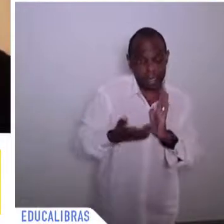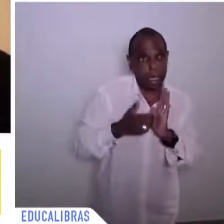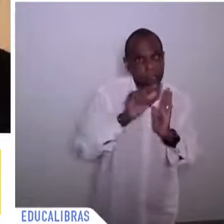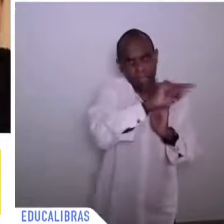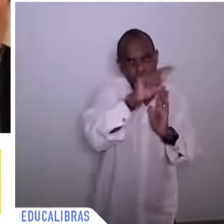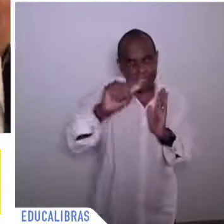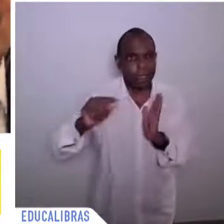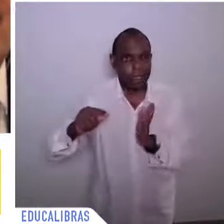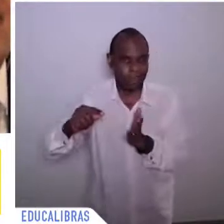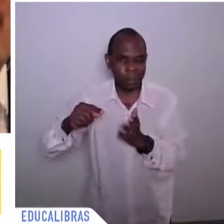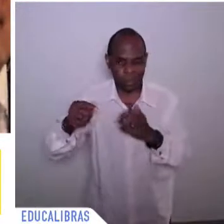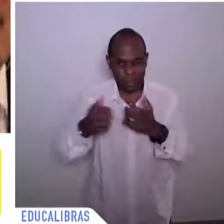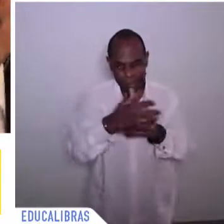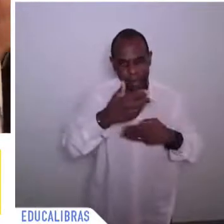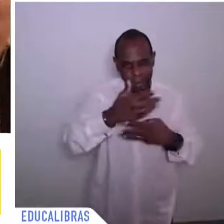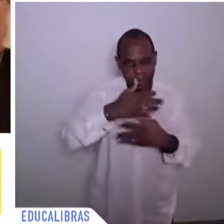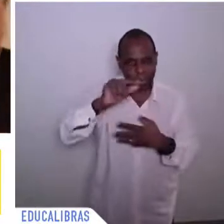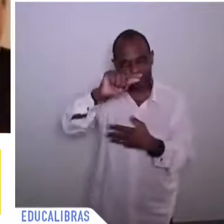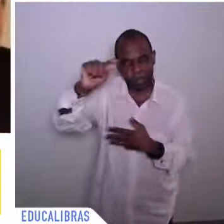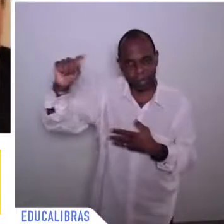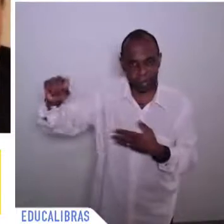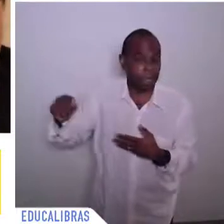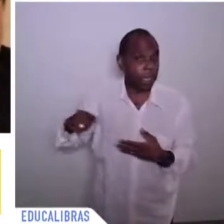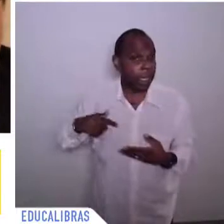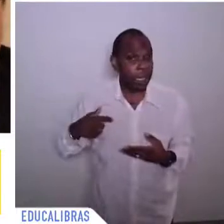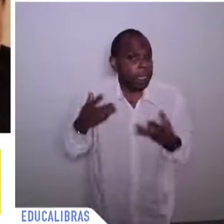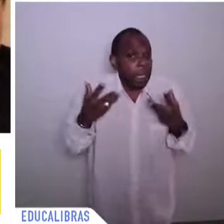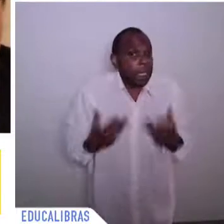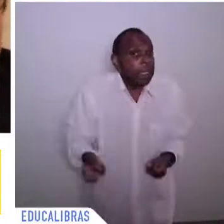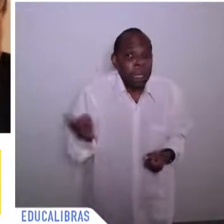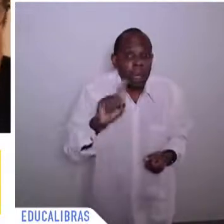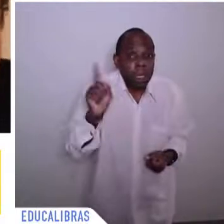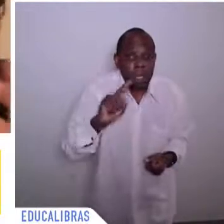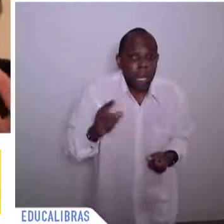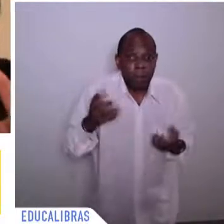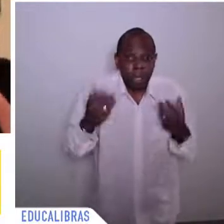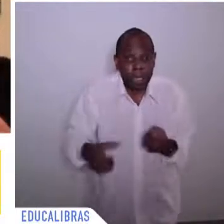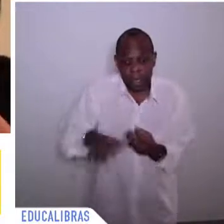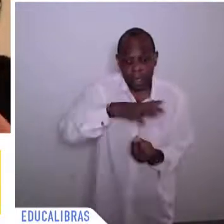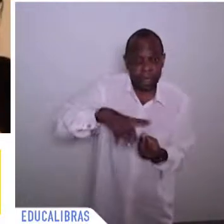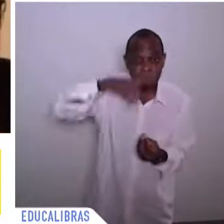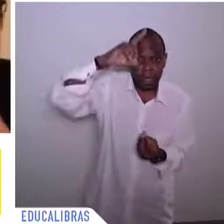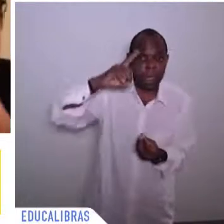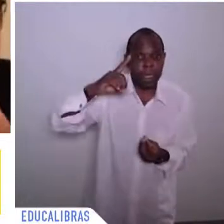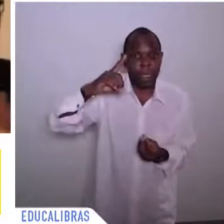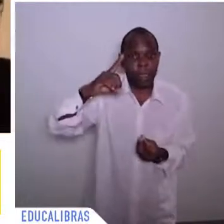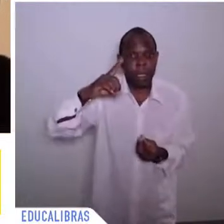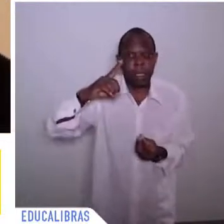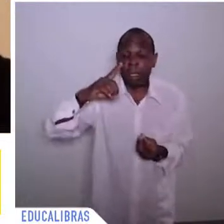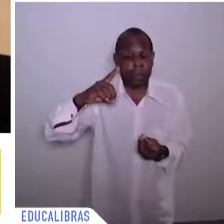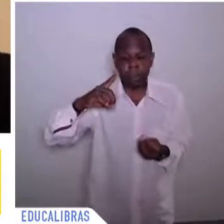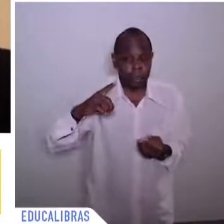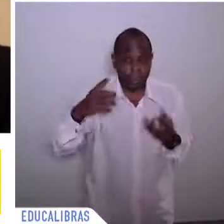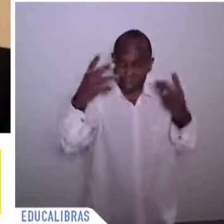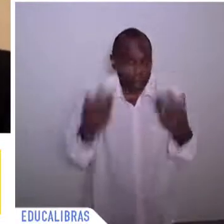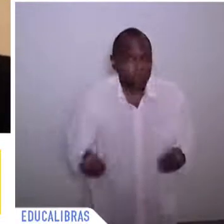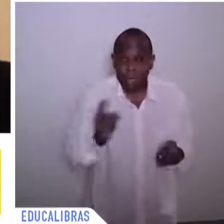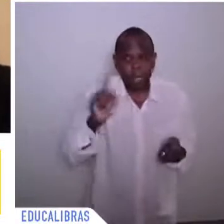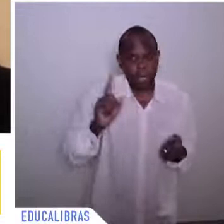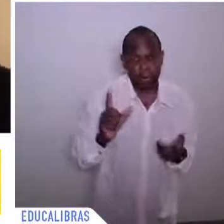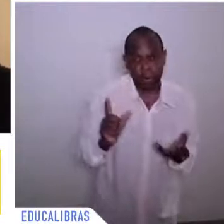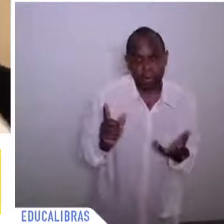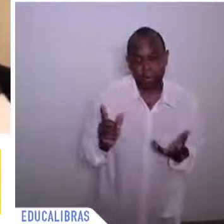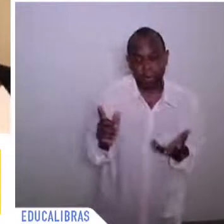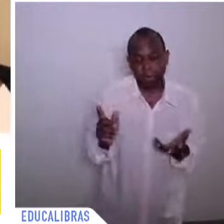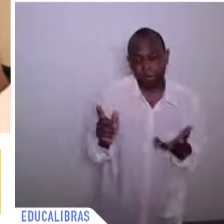from participatory democracy. The city representatives did not accept this